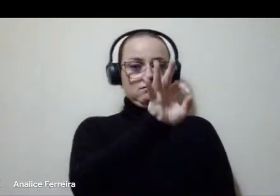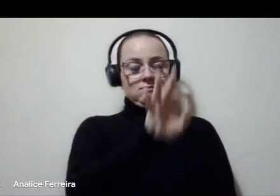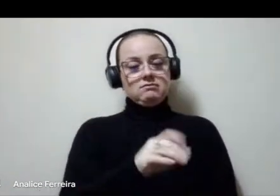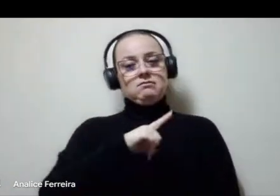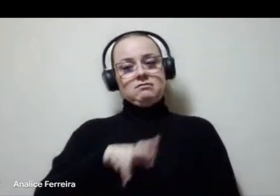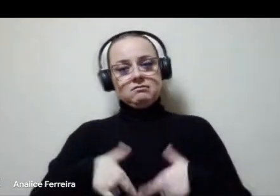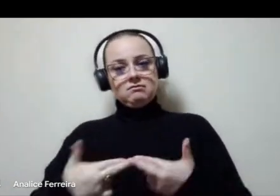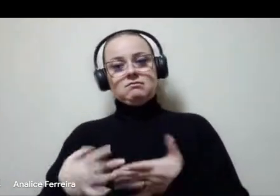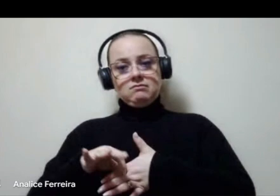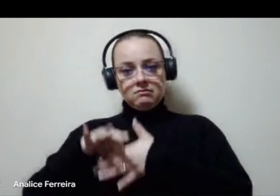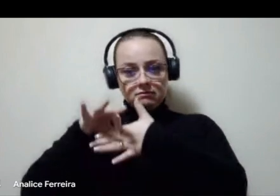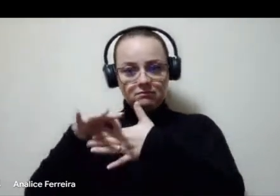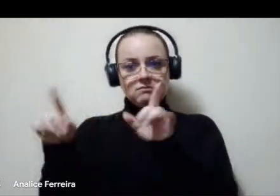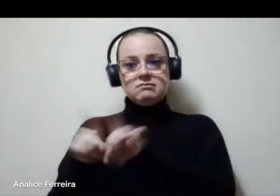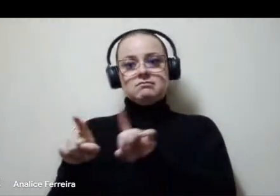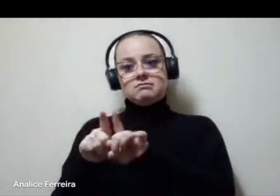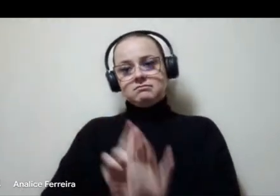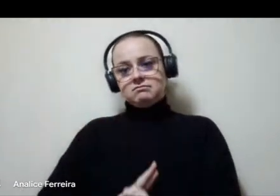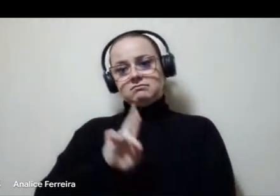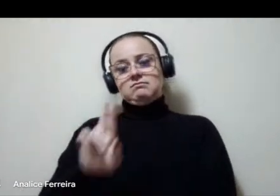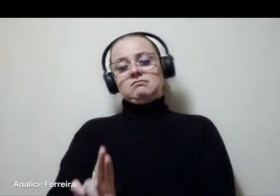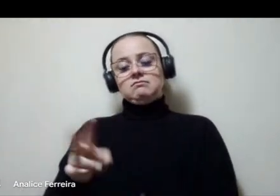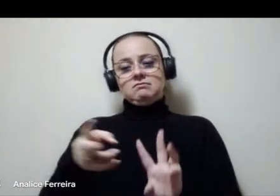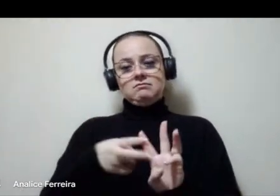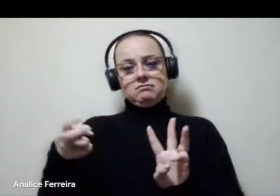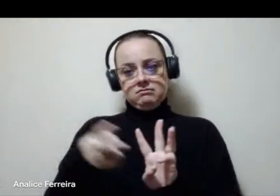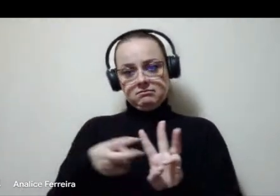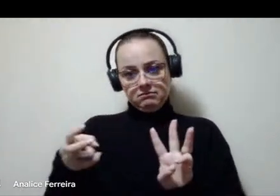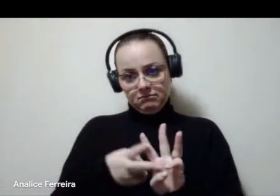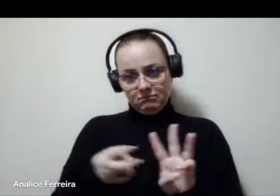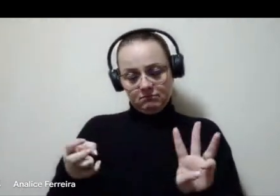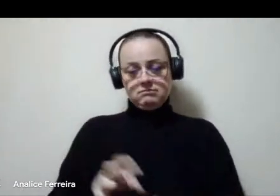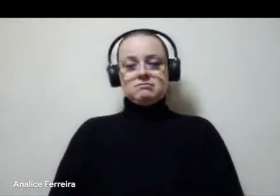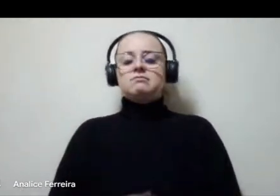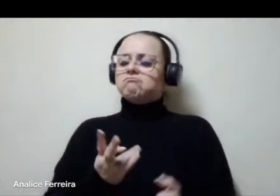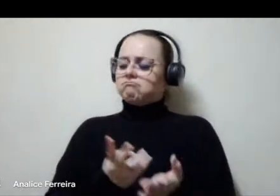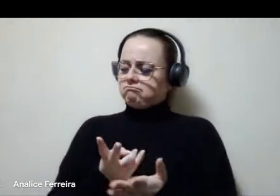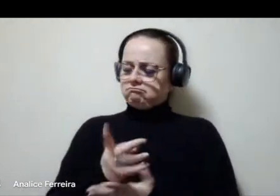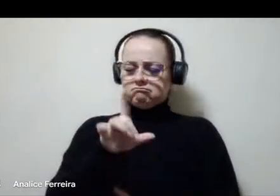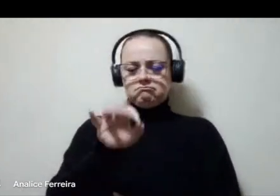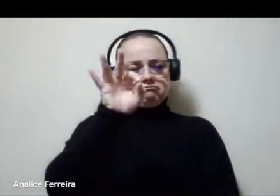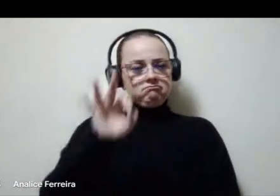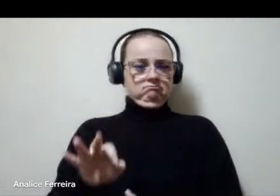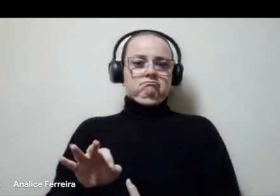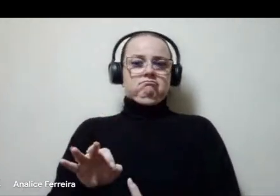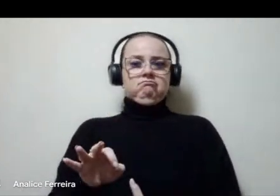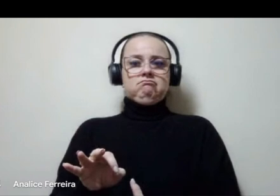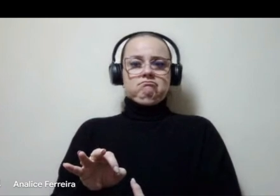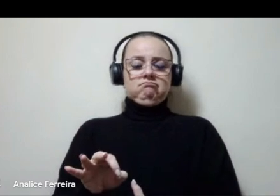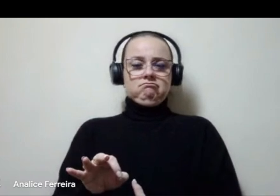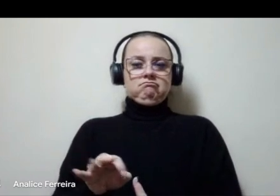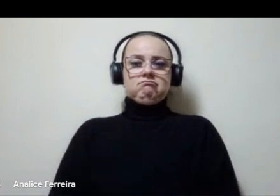the leaders and indigenous representatives, which continues with 10% of the resources,